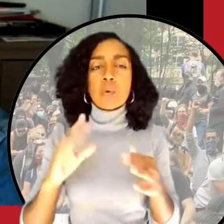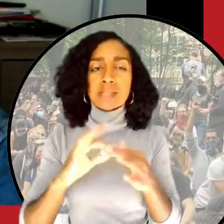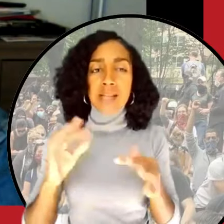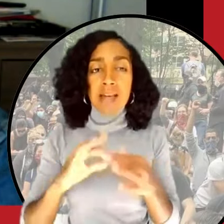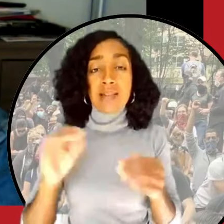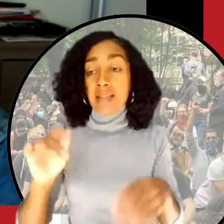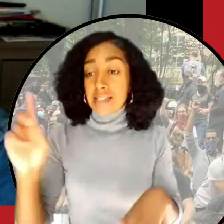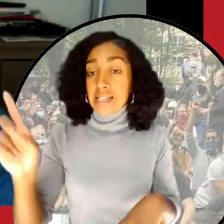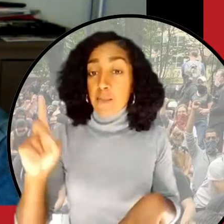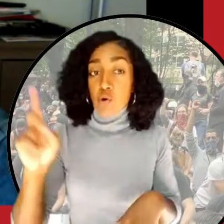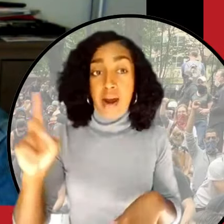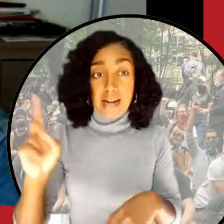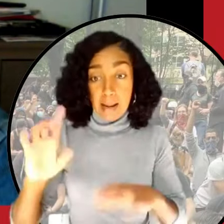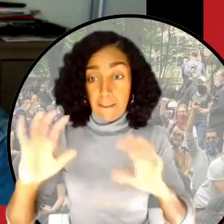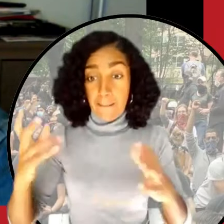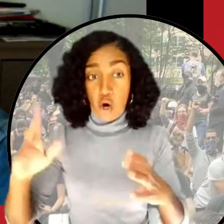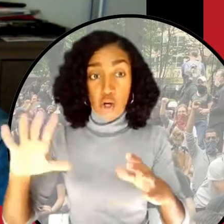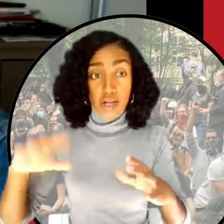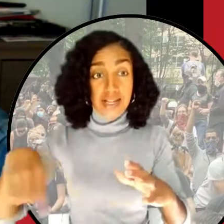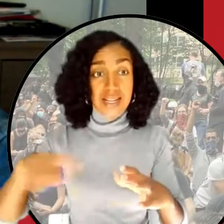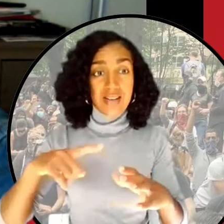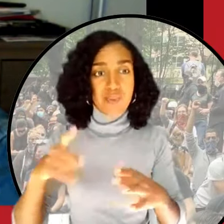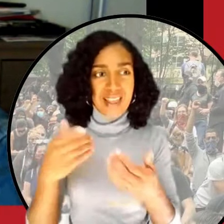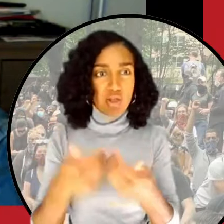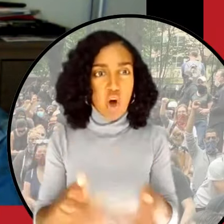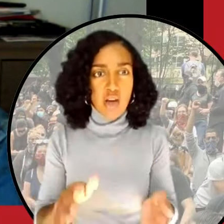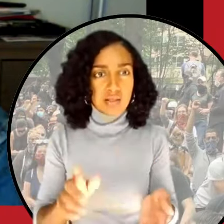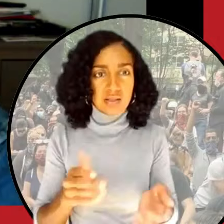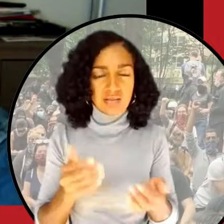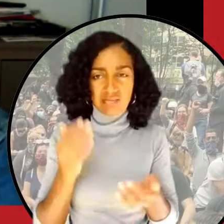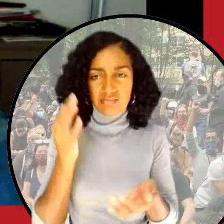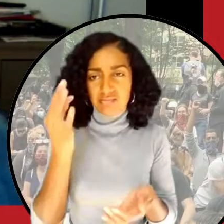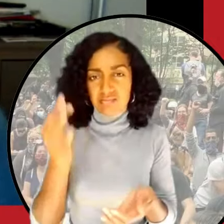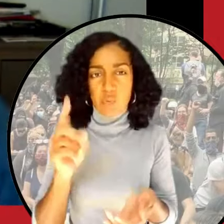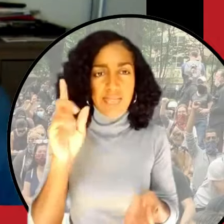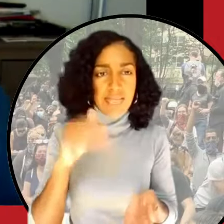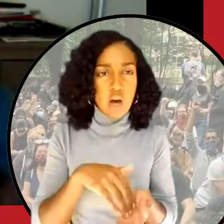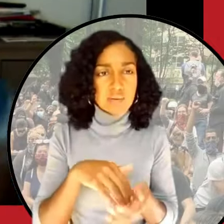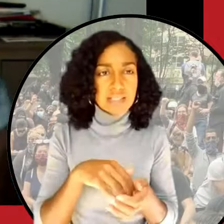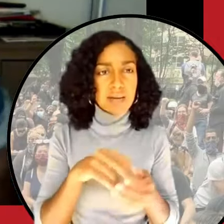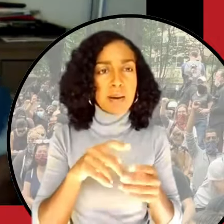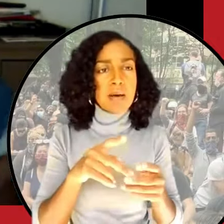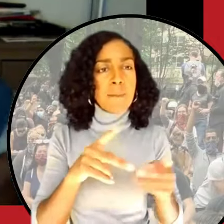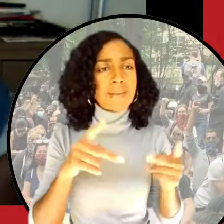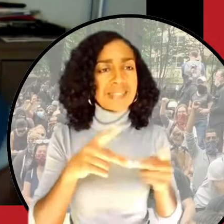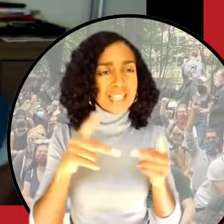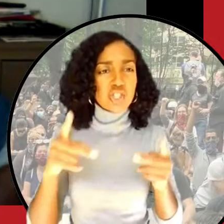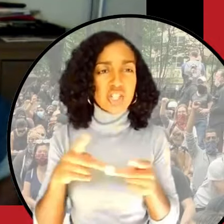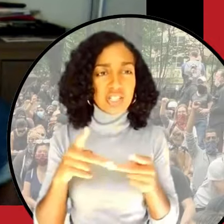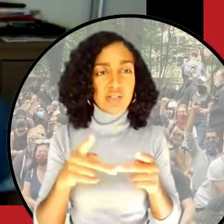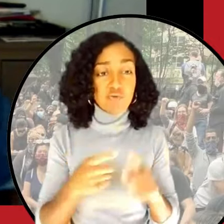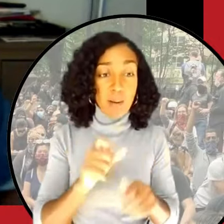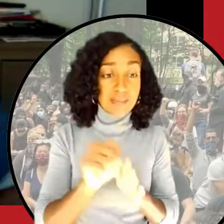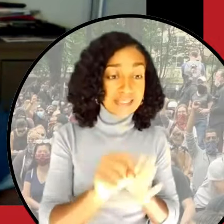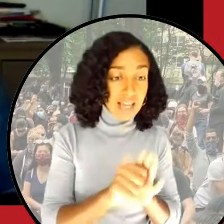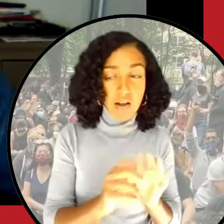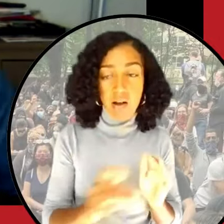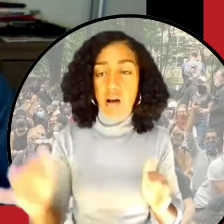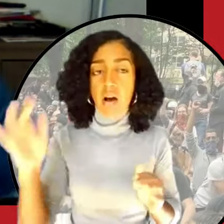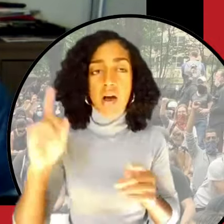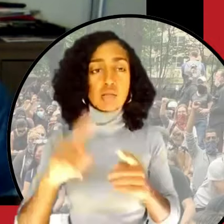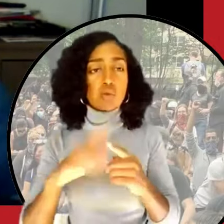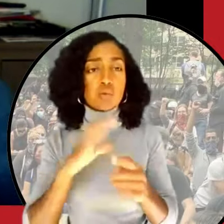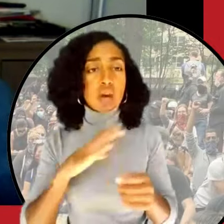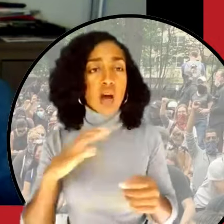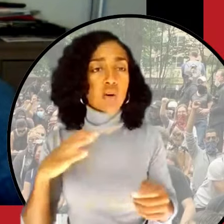nearly 1,000 seats nationwide, you know, state houses on up. We want to